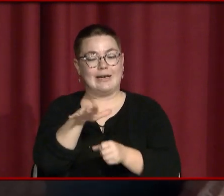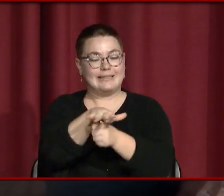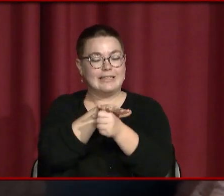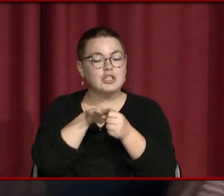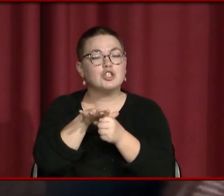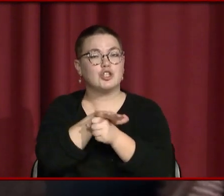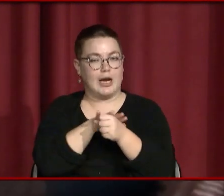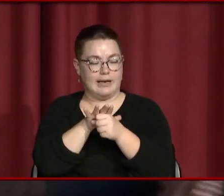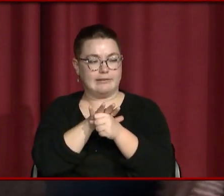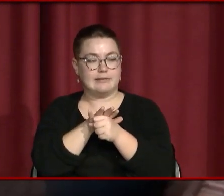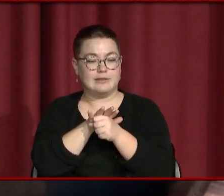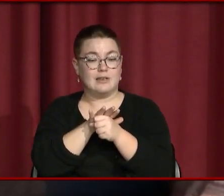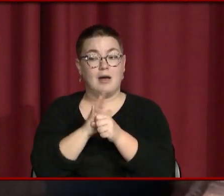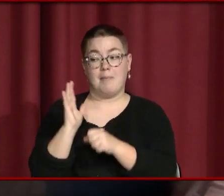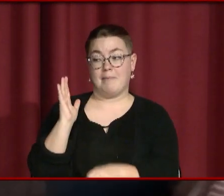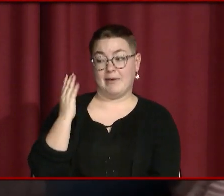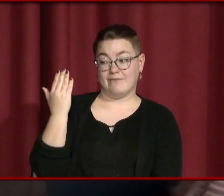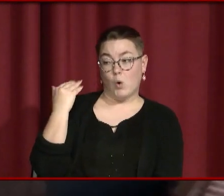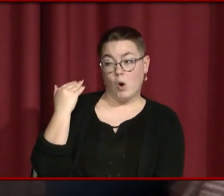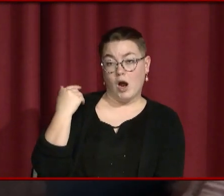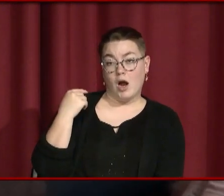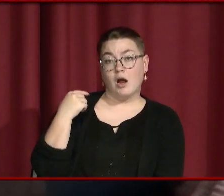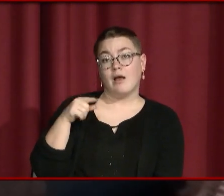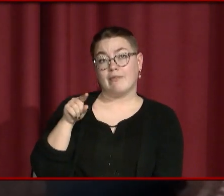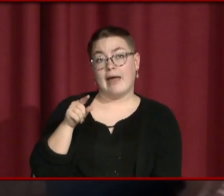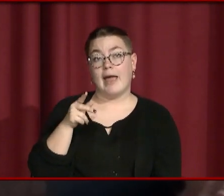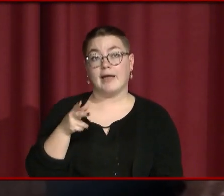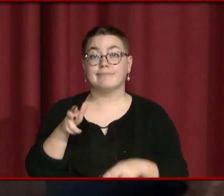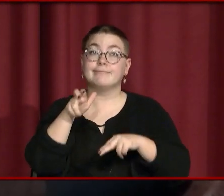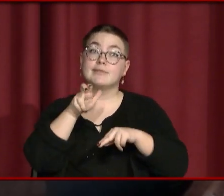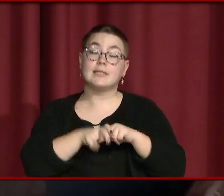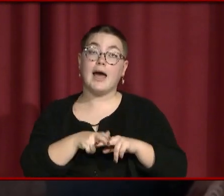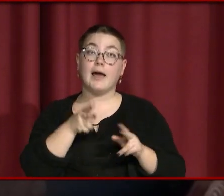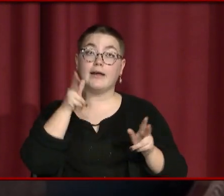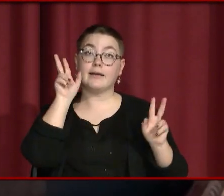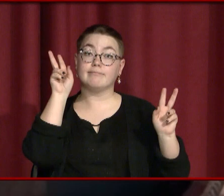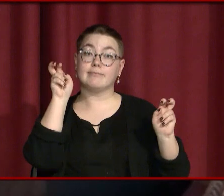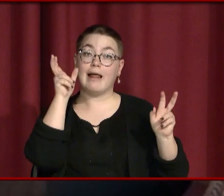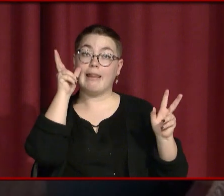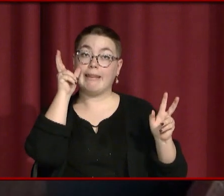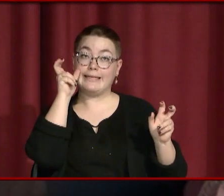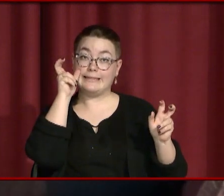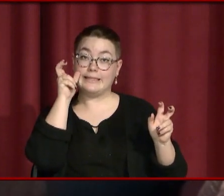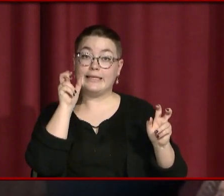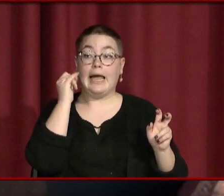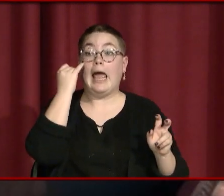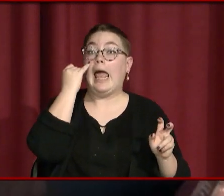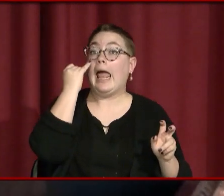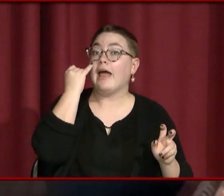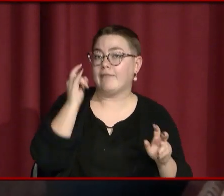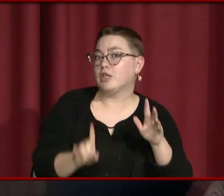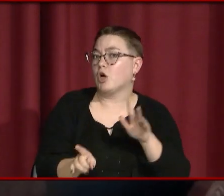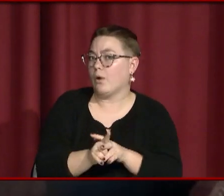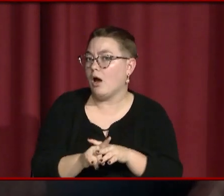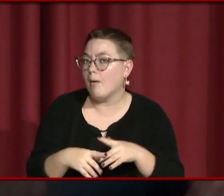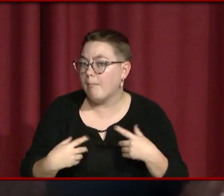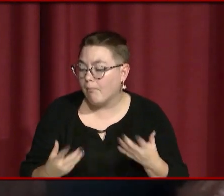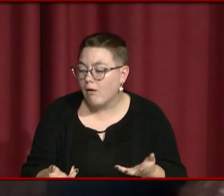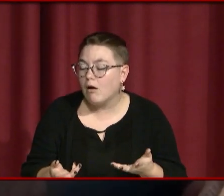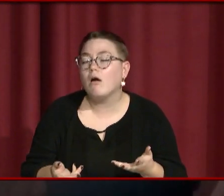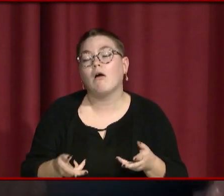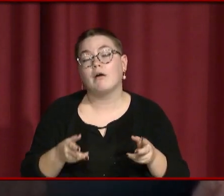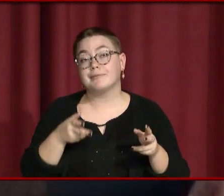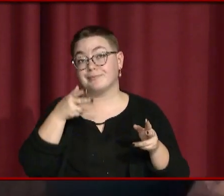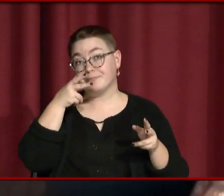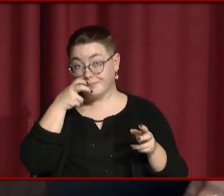last commission sat in their seats and listened often, a lot of times commissioners were not present, but they did listen, but they